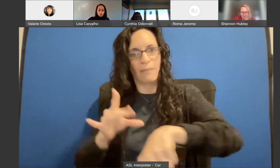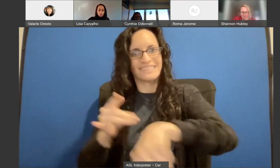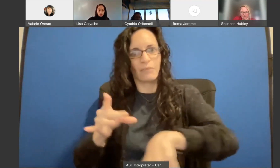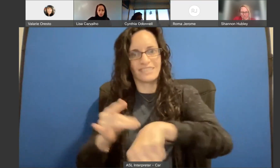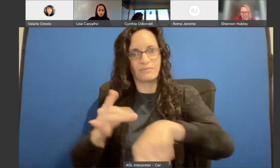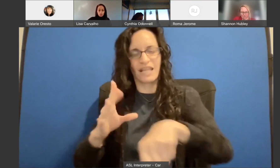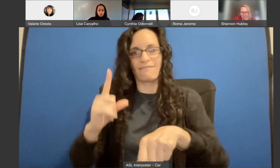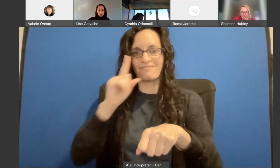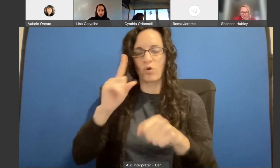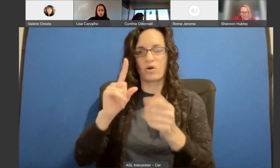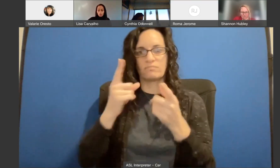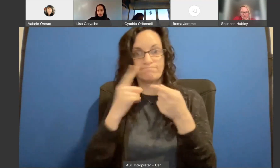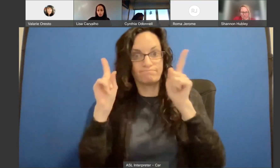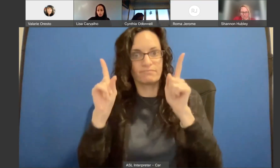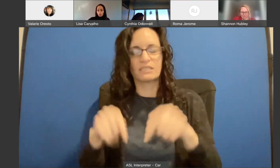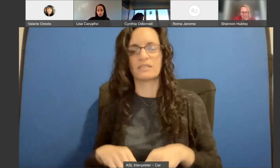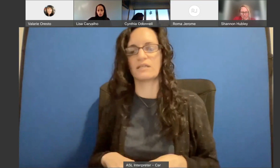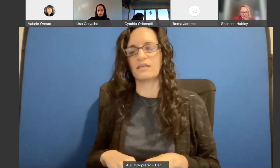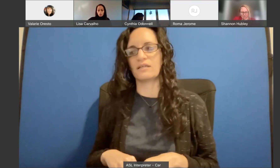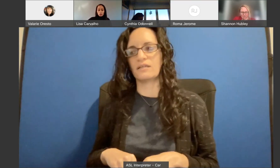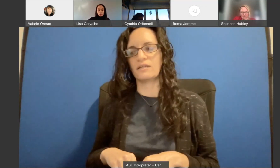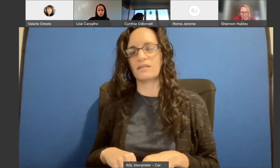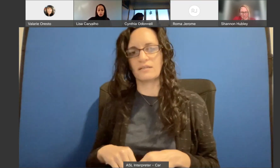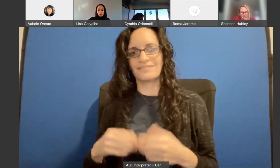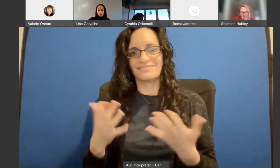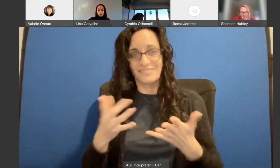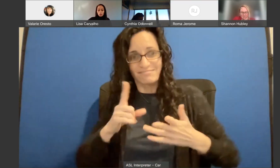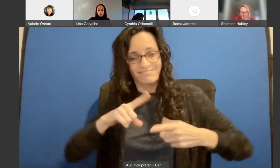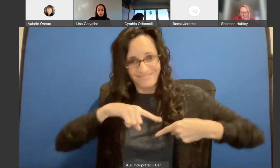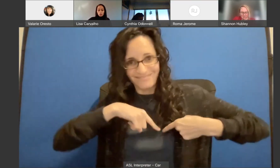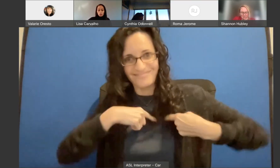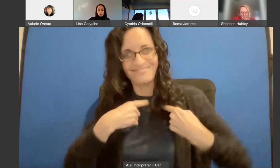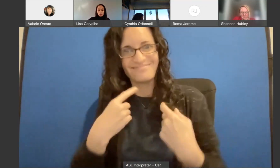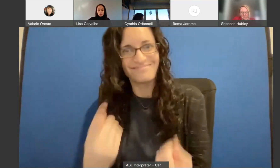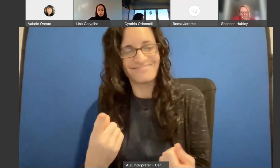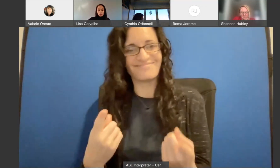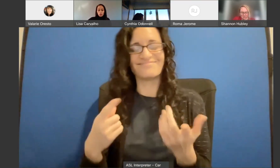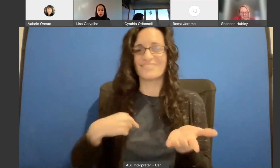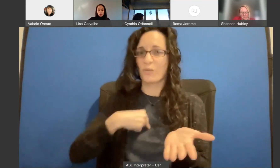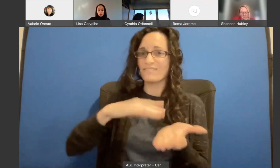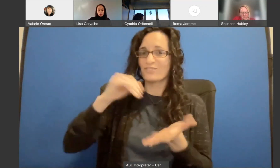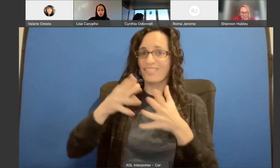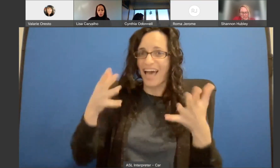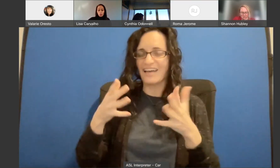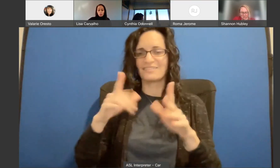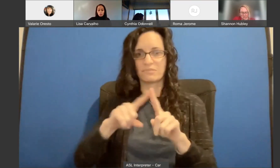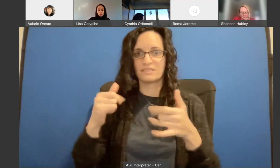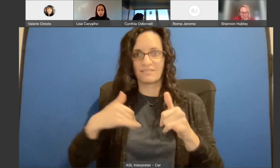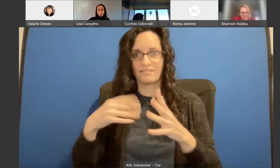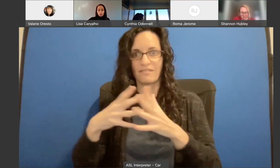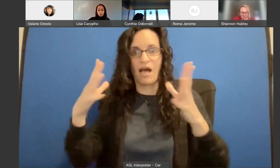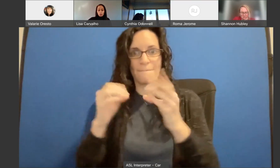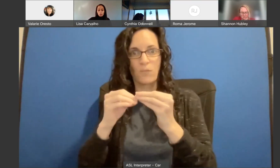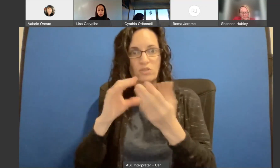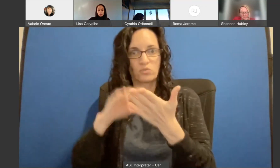the point is really made that we've come a long way, thank goodness, but we have a long way to go in terms of